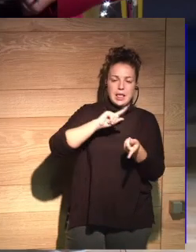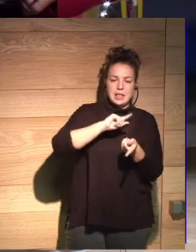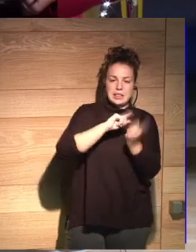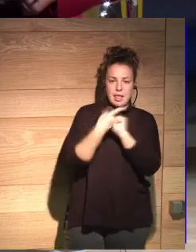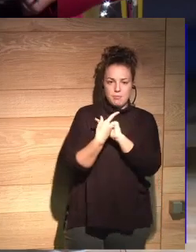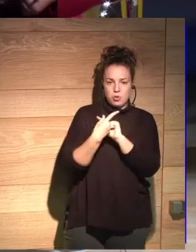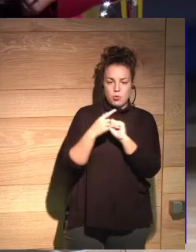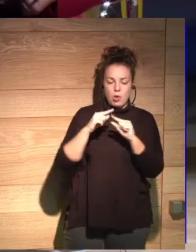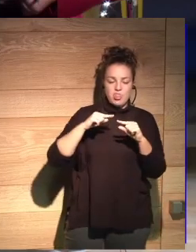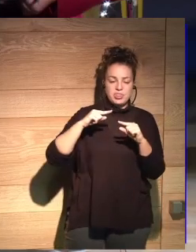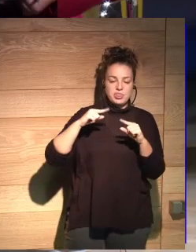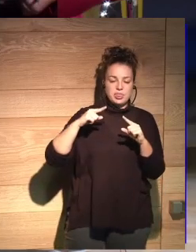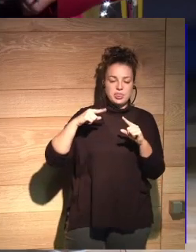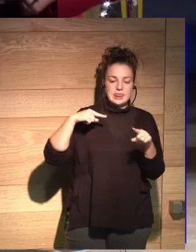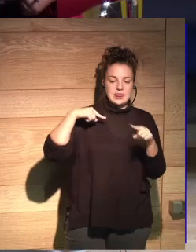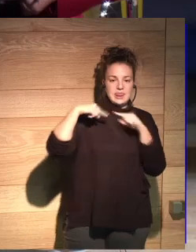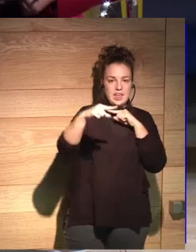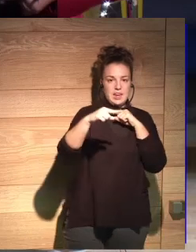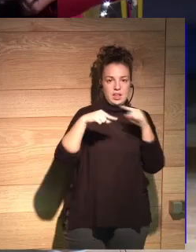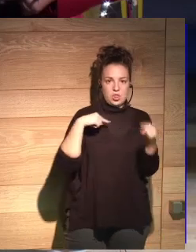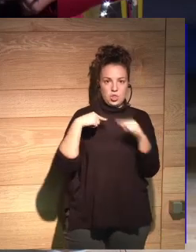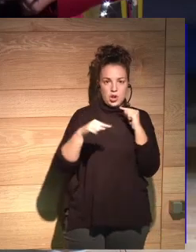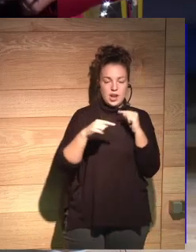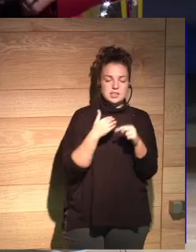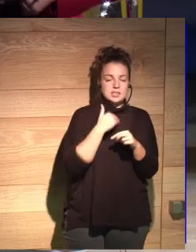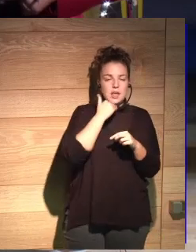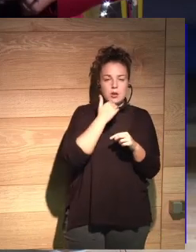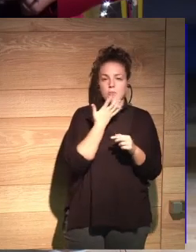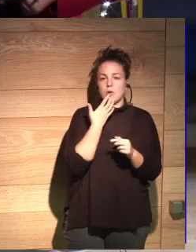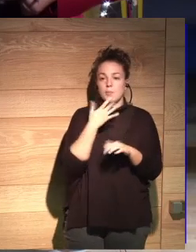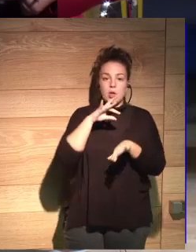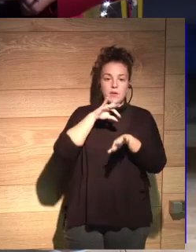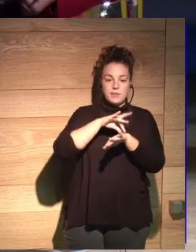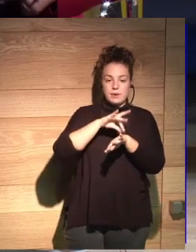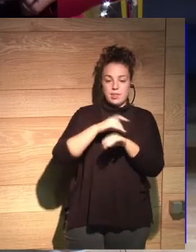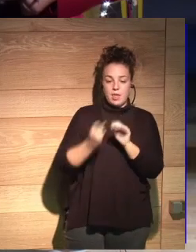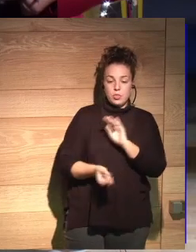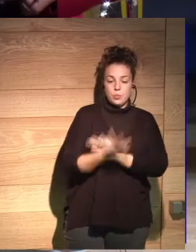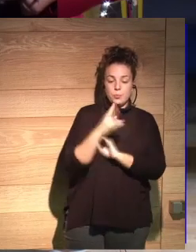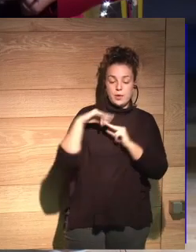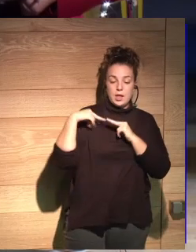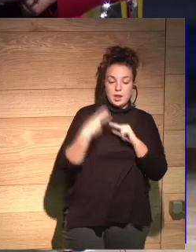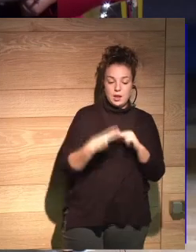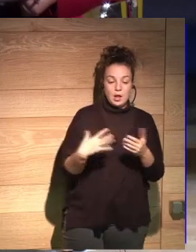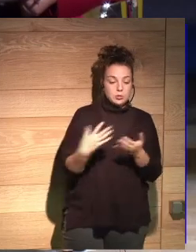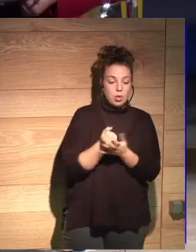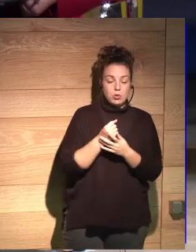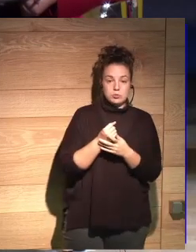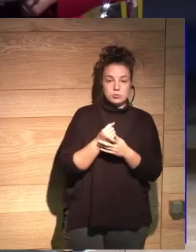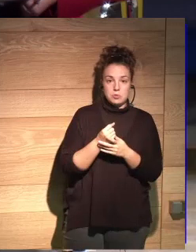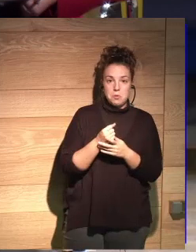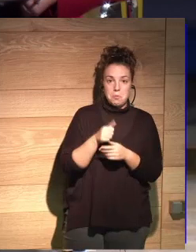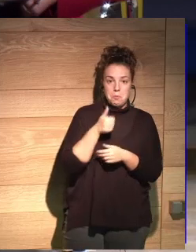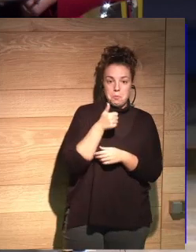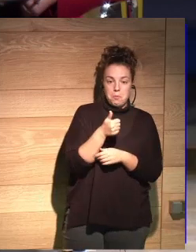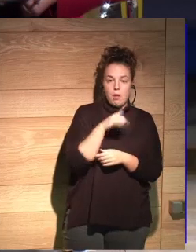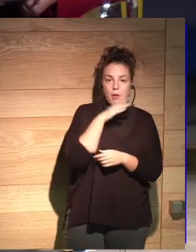genetics that are addressed to something, that have a purpose. Of course, if you have a genetic disease, we all